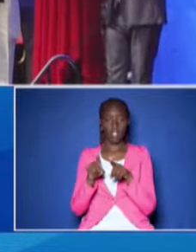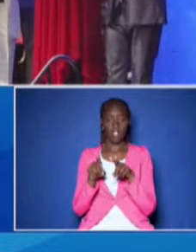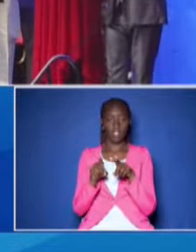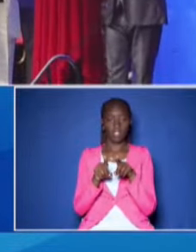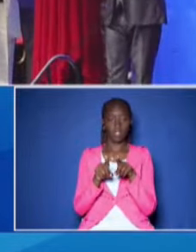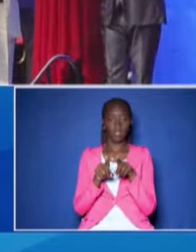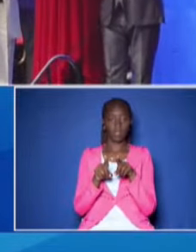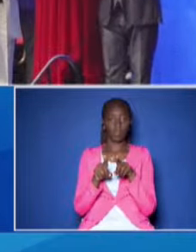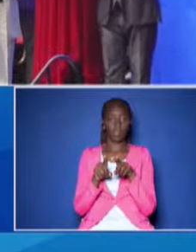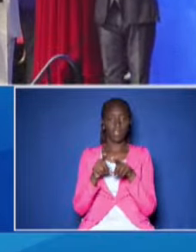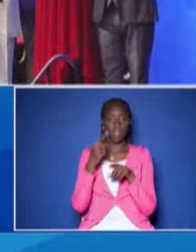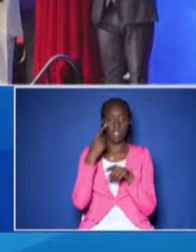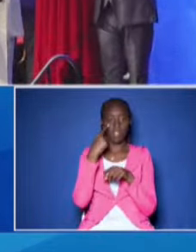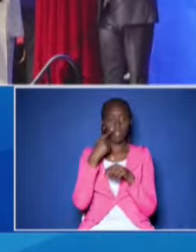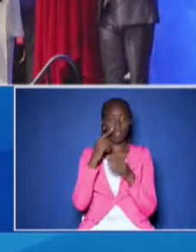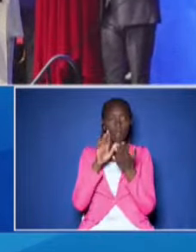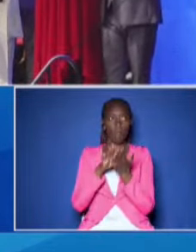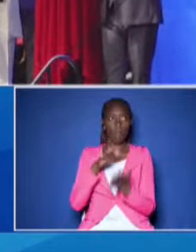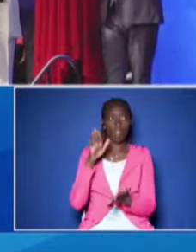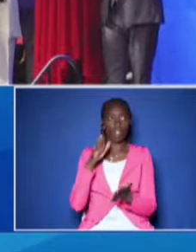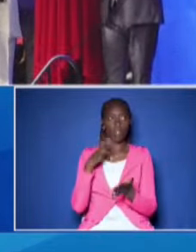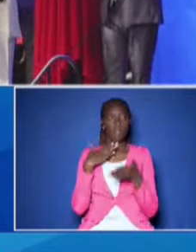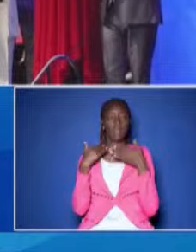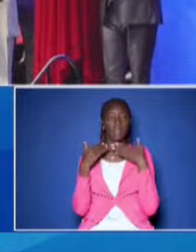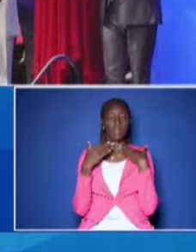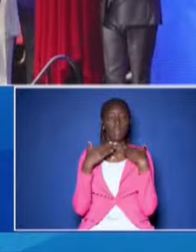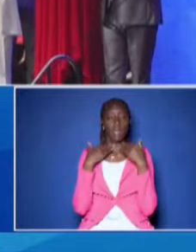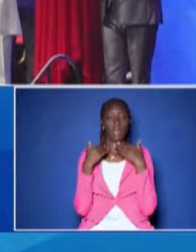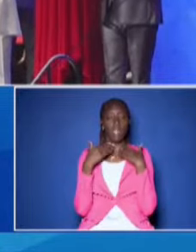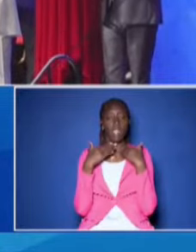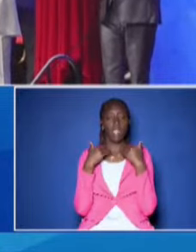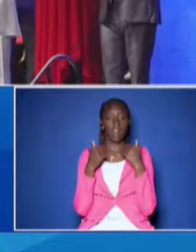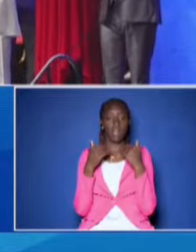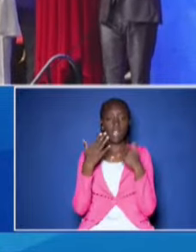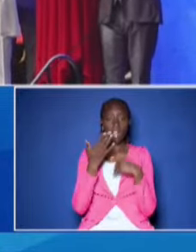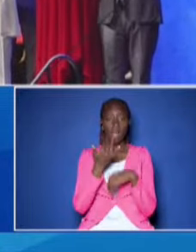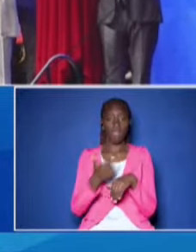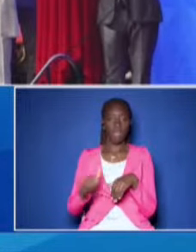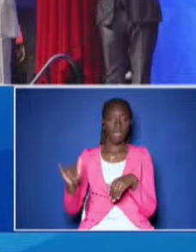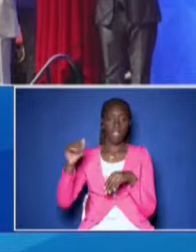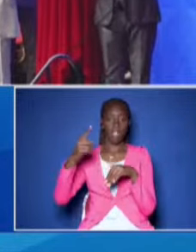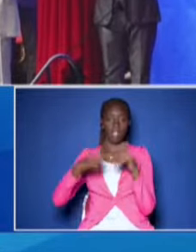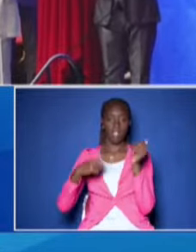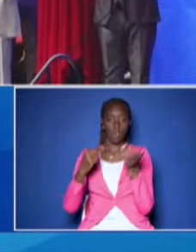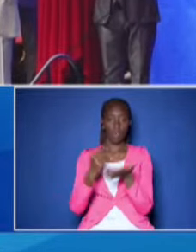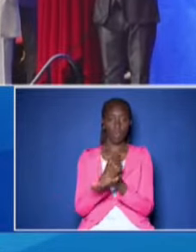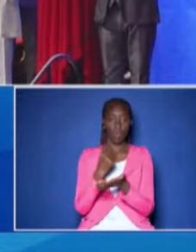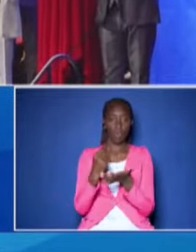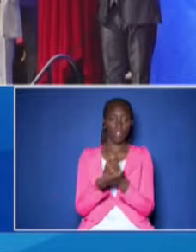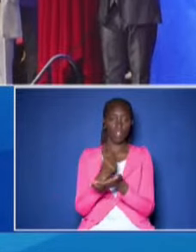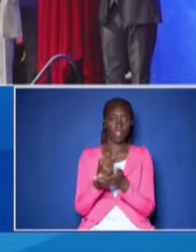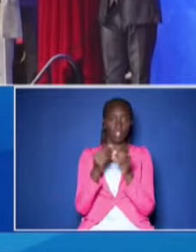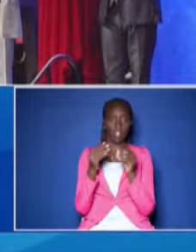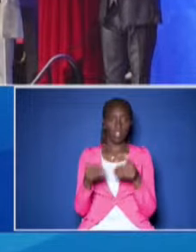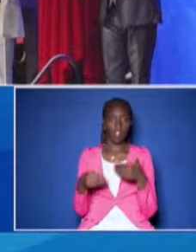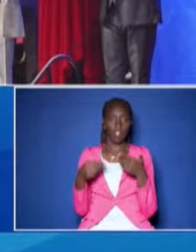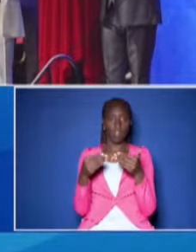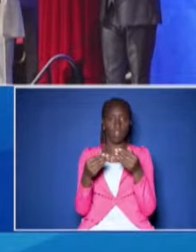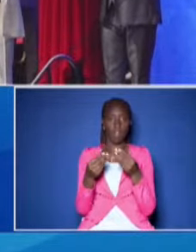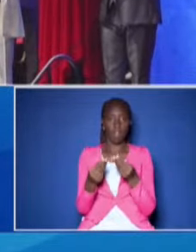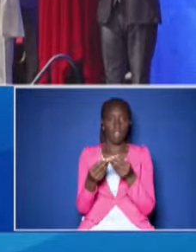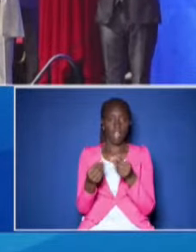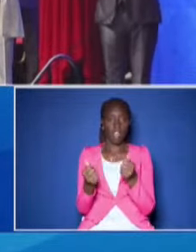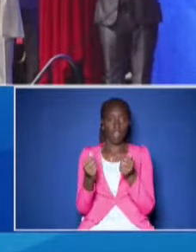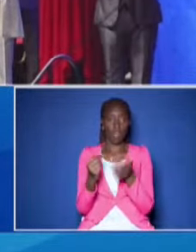verse 10 more to be desired are they than gold get them much find